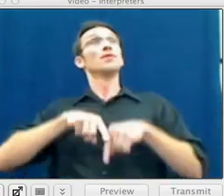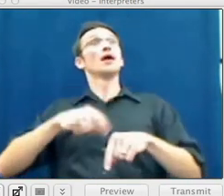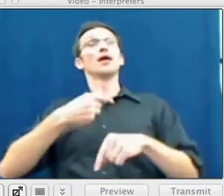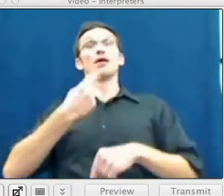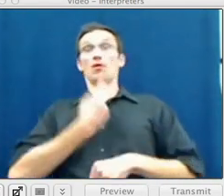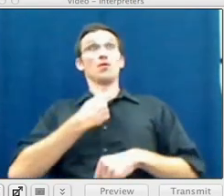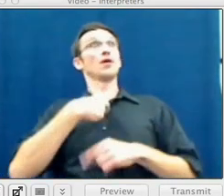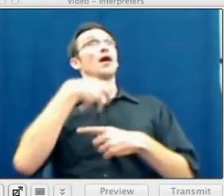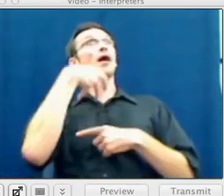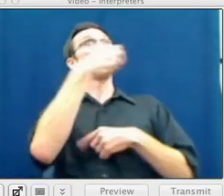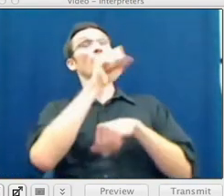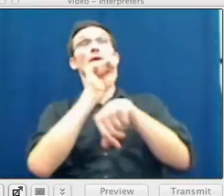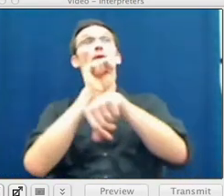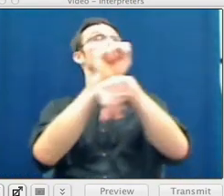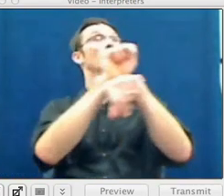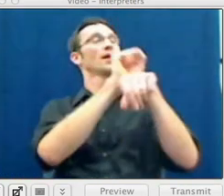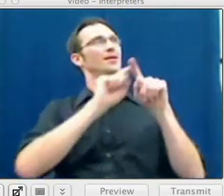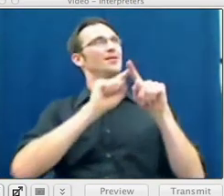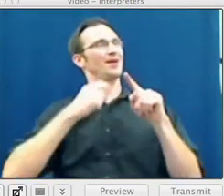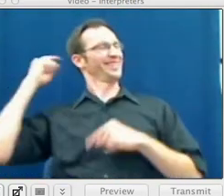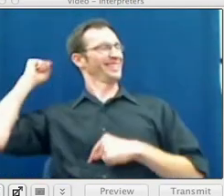supervised